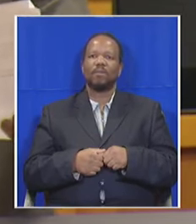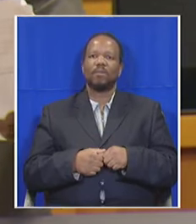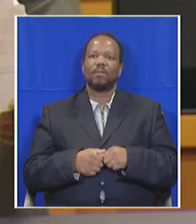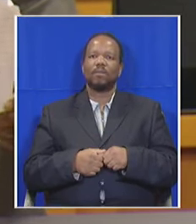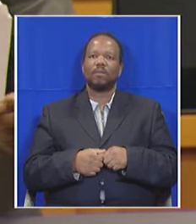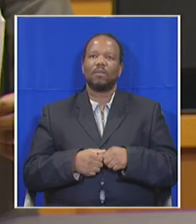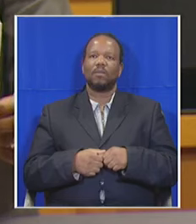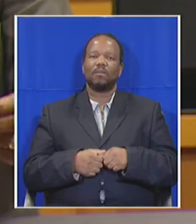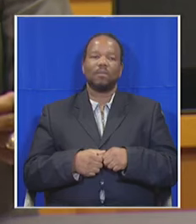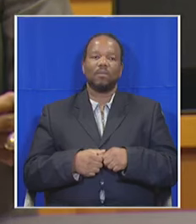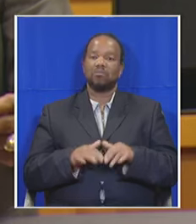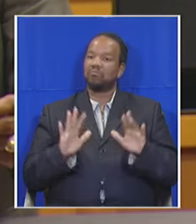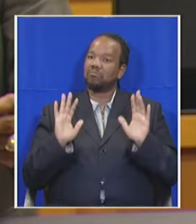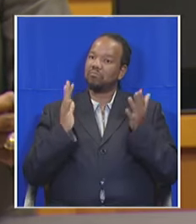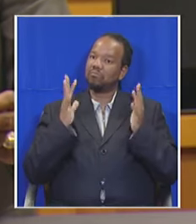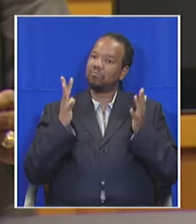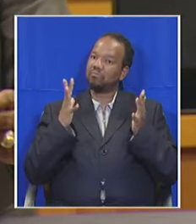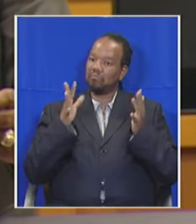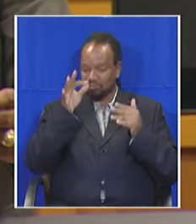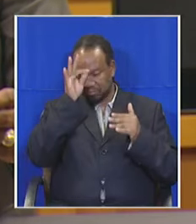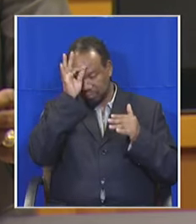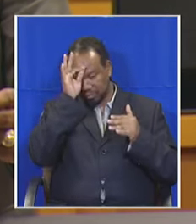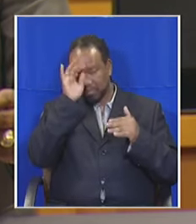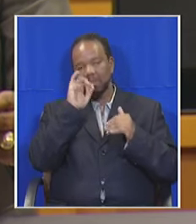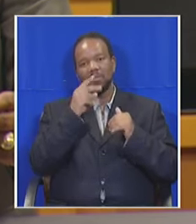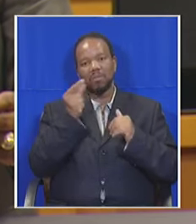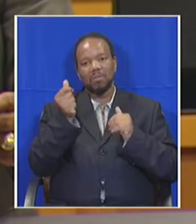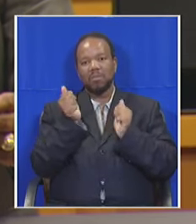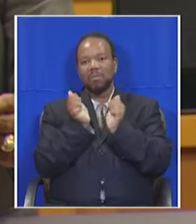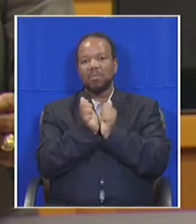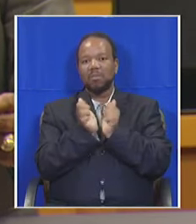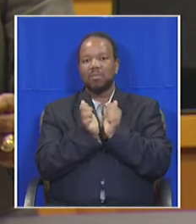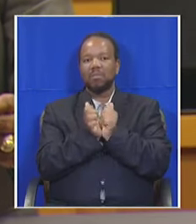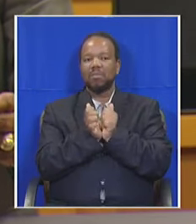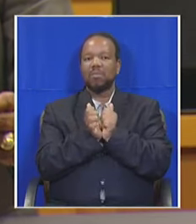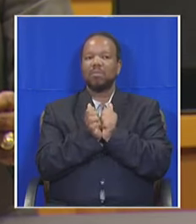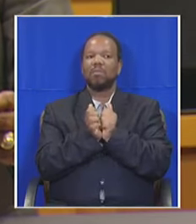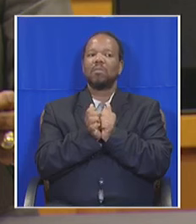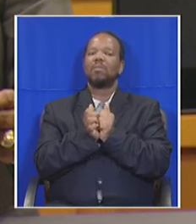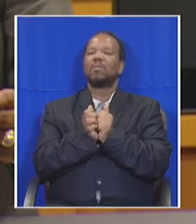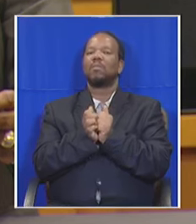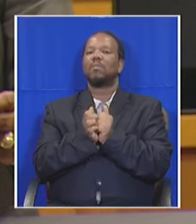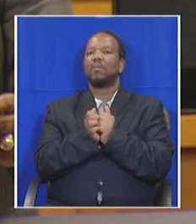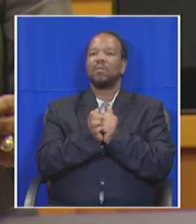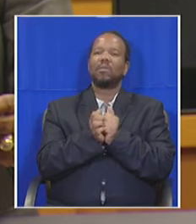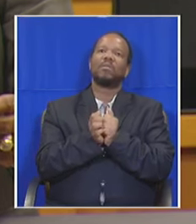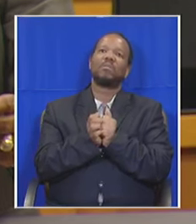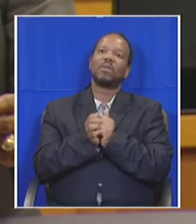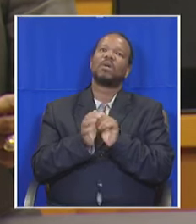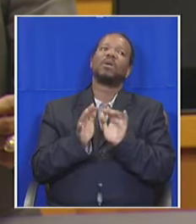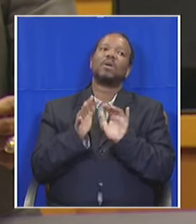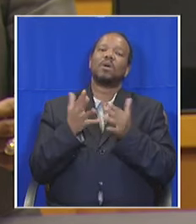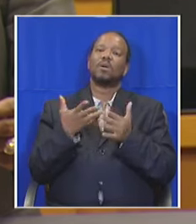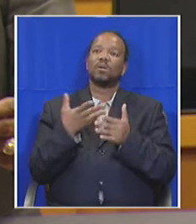Commend the swift action by the law enforcement agencies, in particular the South African Police Service officers and the Correctional